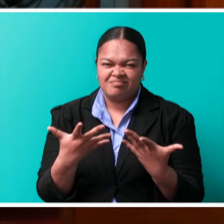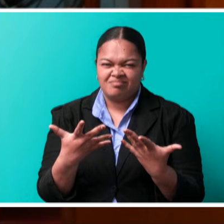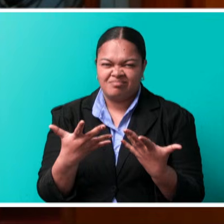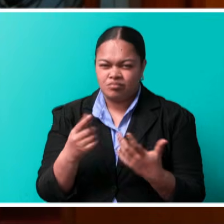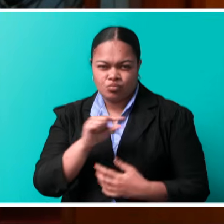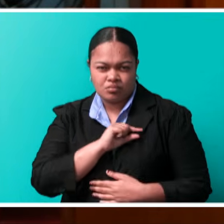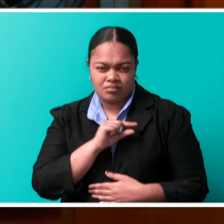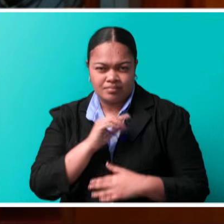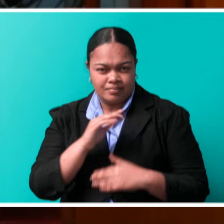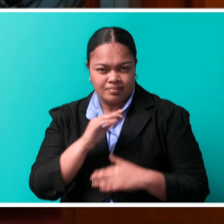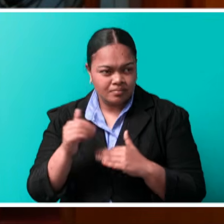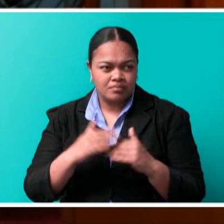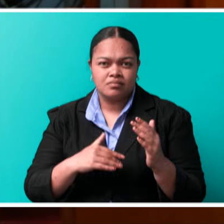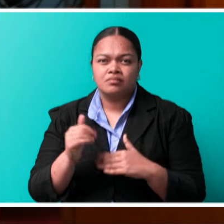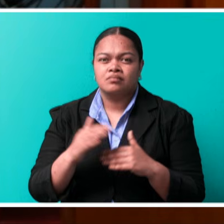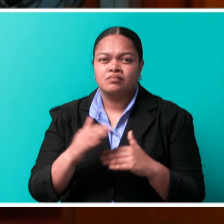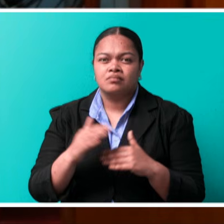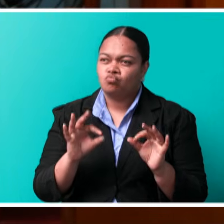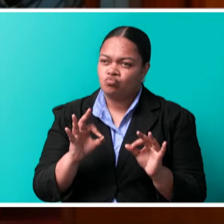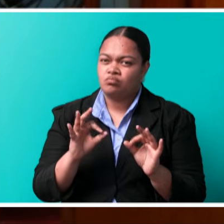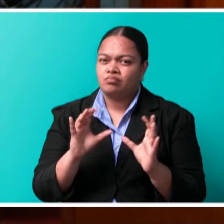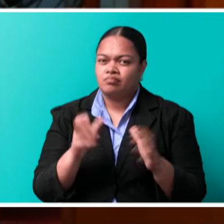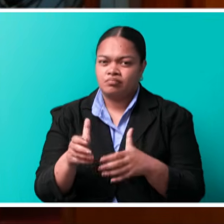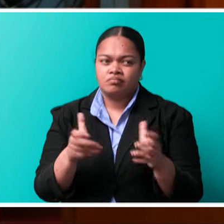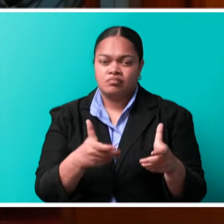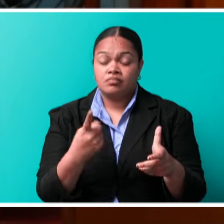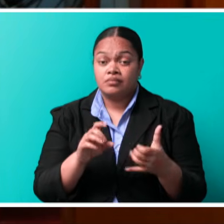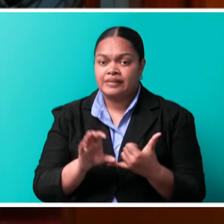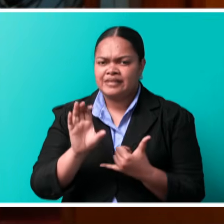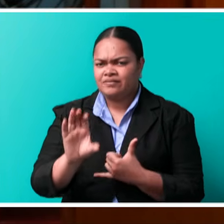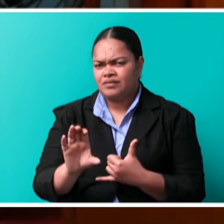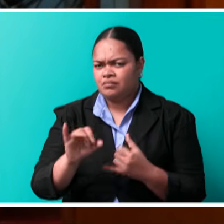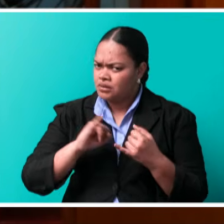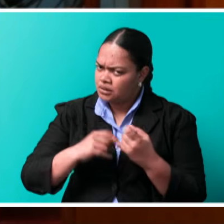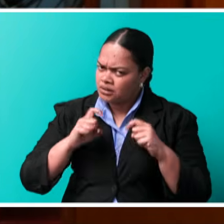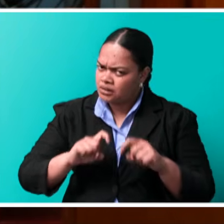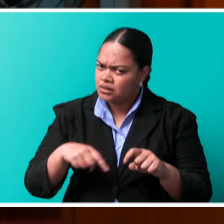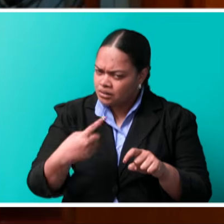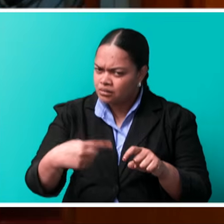infrastructure, effective institutions, and a stable investment environment.